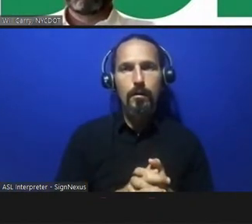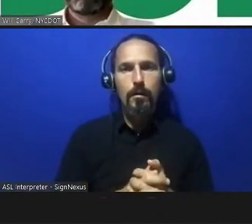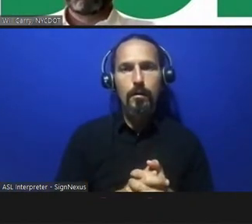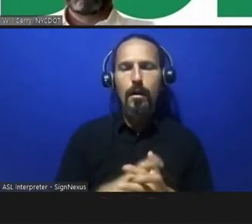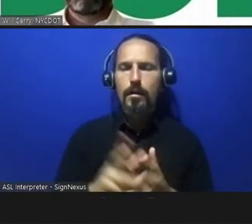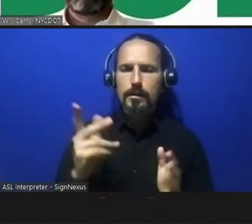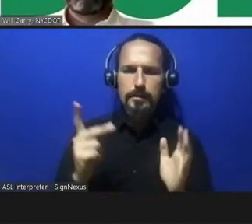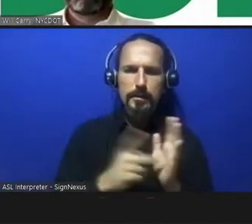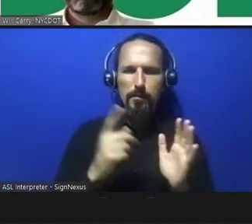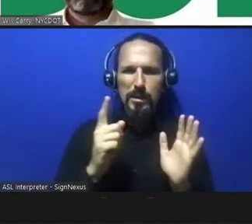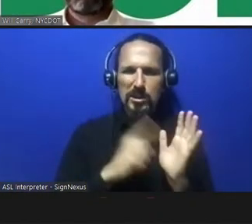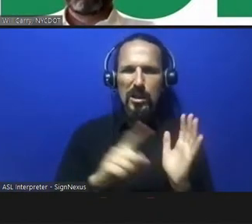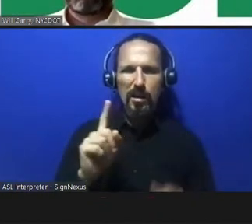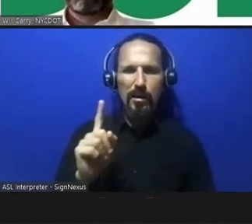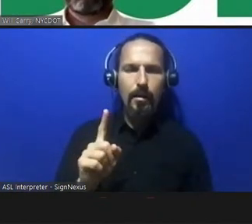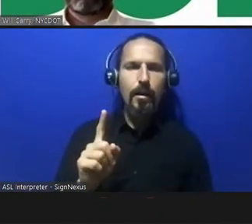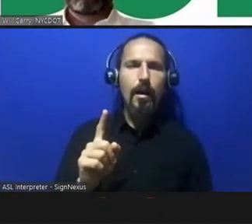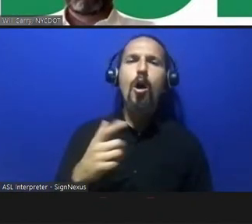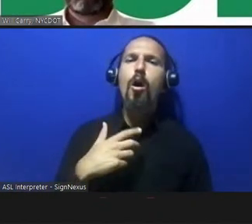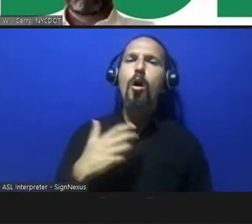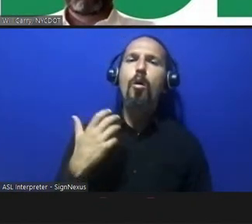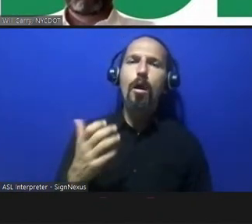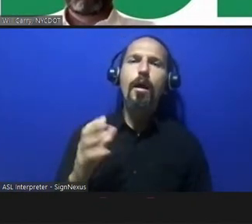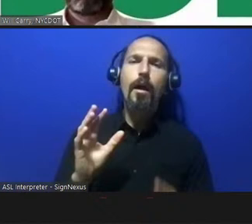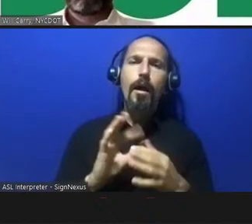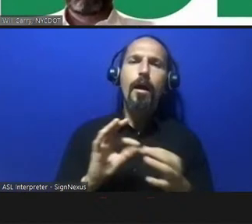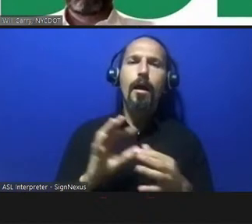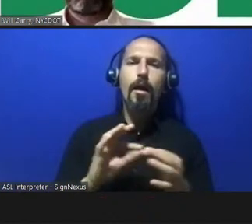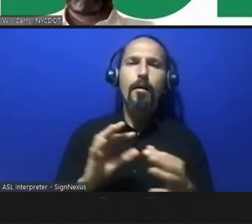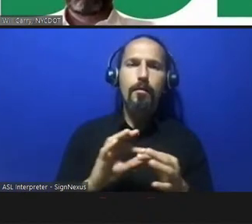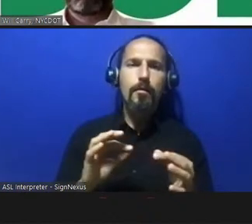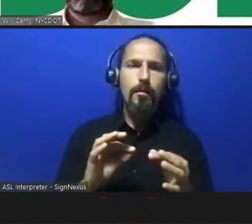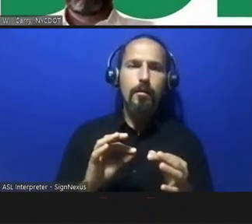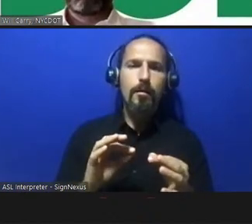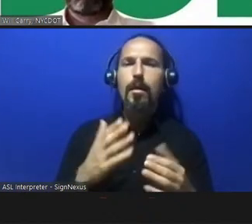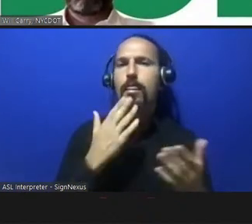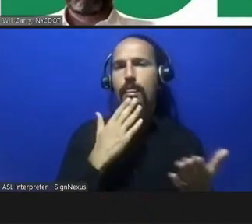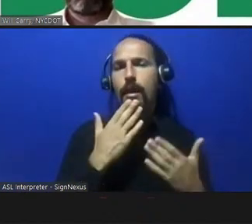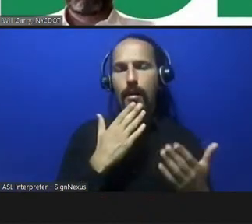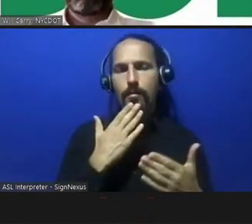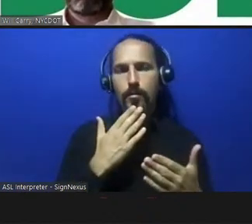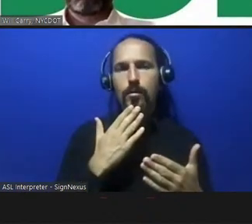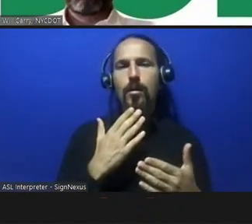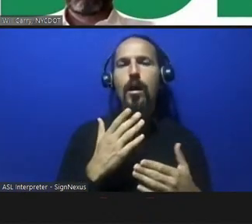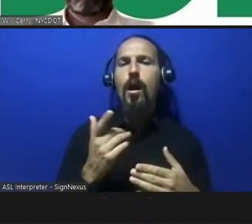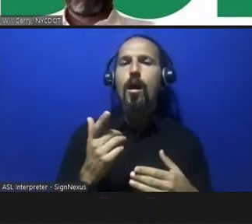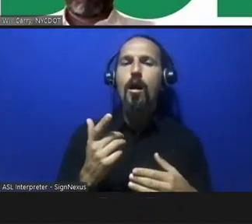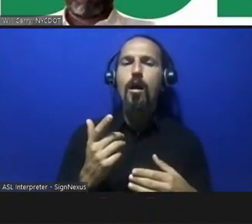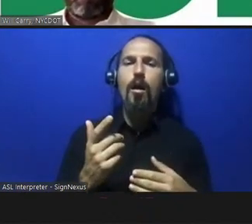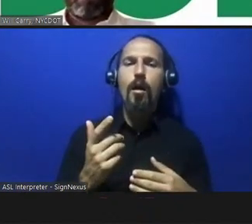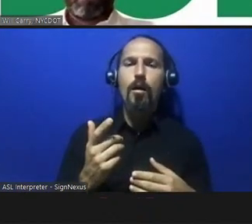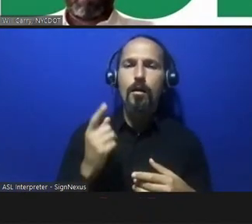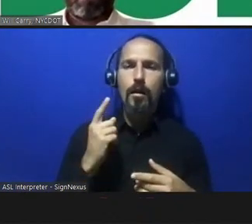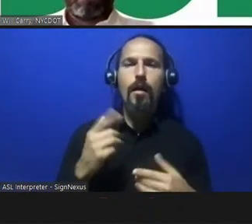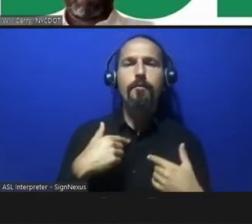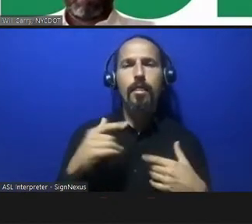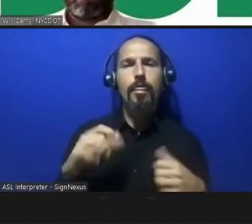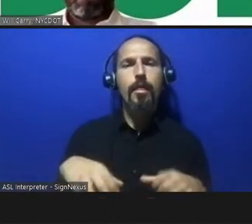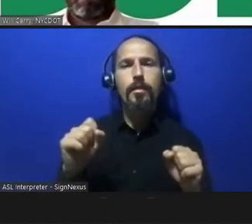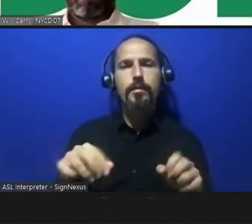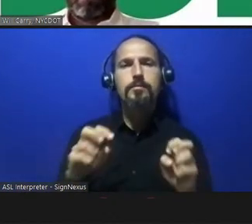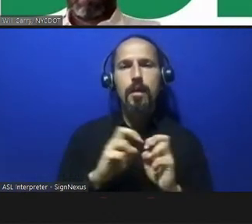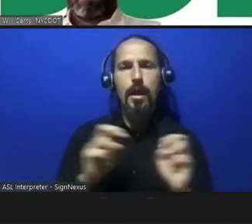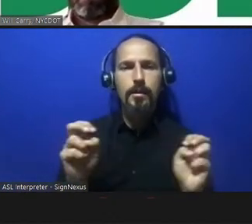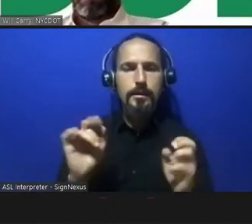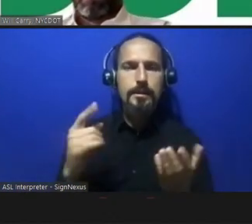double check so i would like to comment about that oh thank you so much um well thank you for having this panel